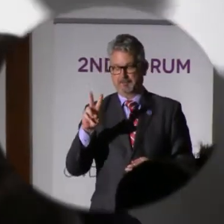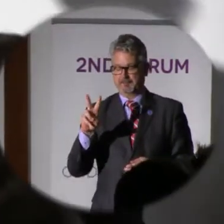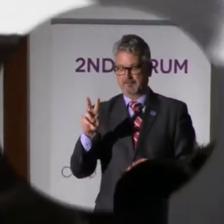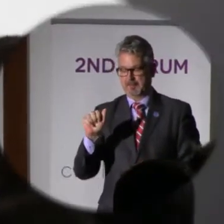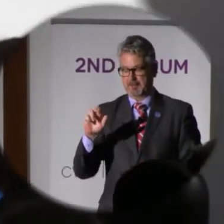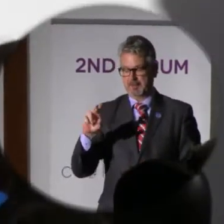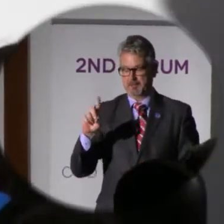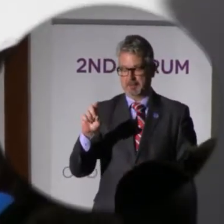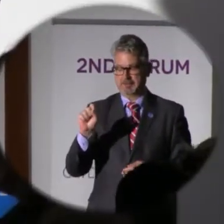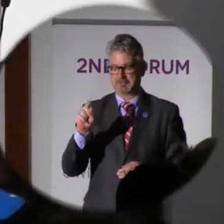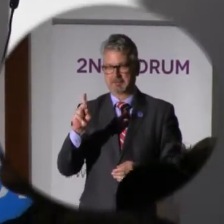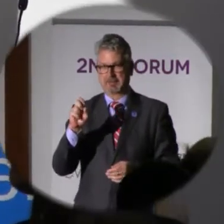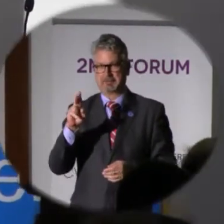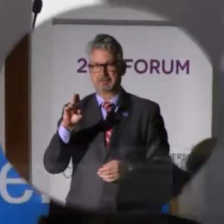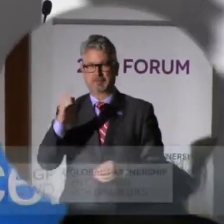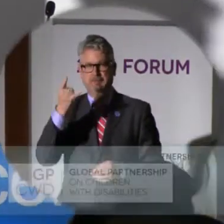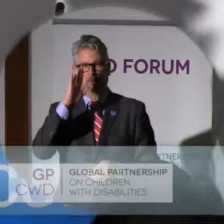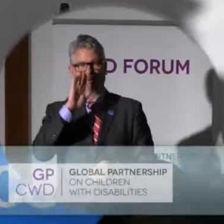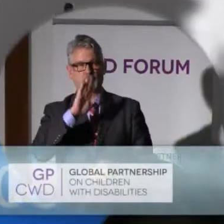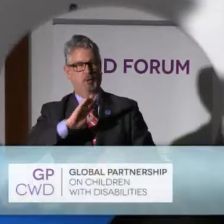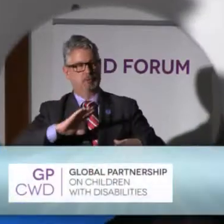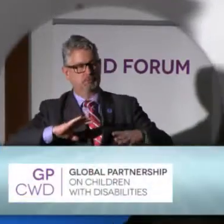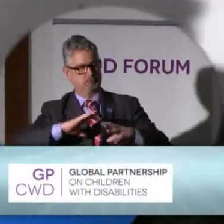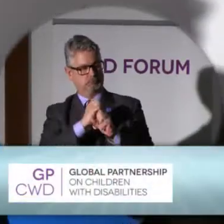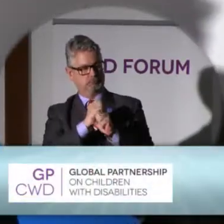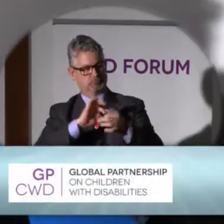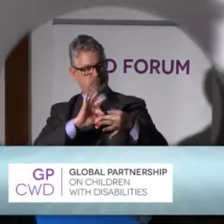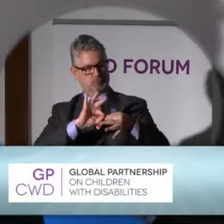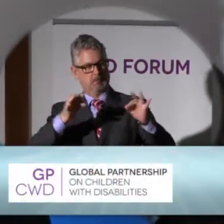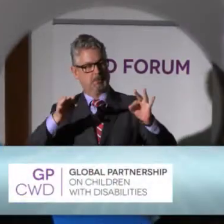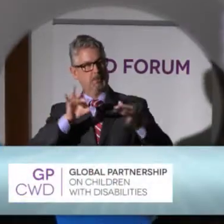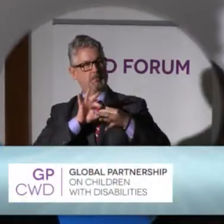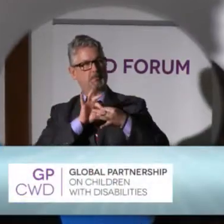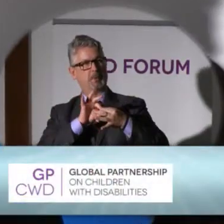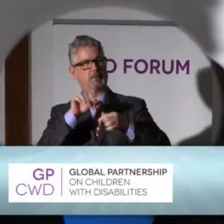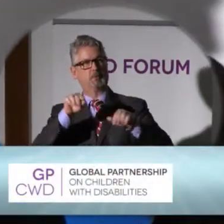Thank you, Mr. Vardakastanis.